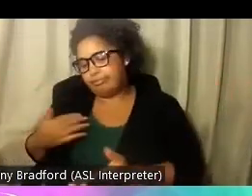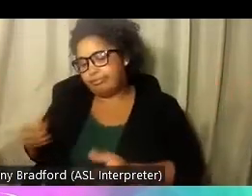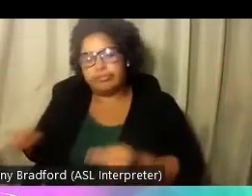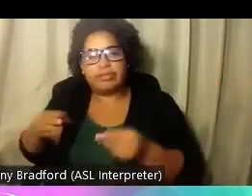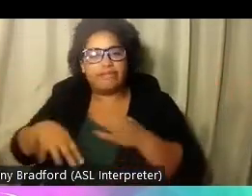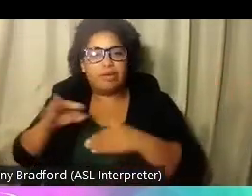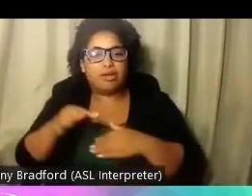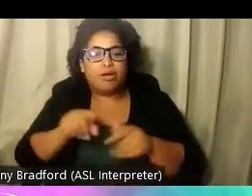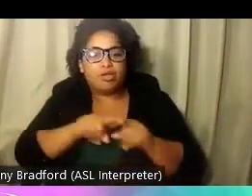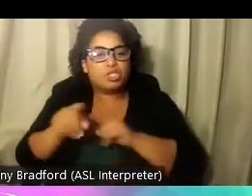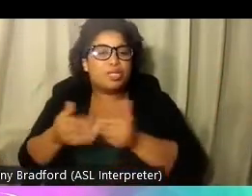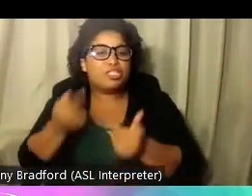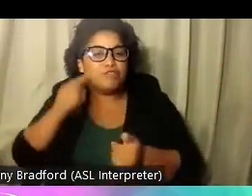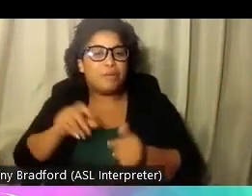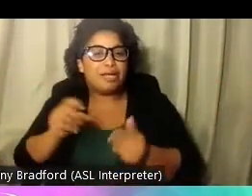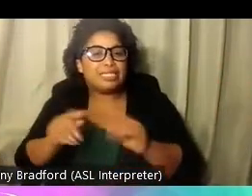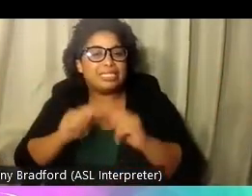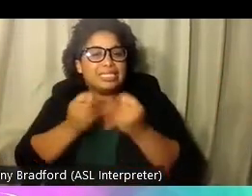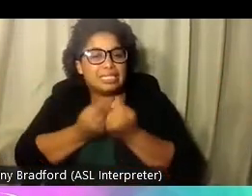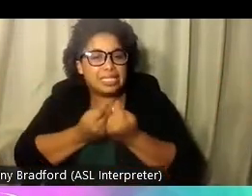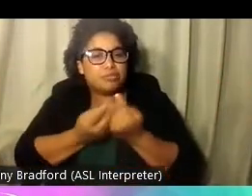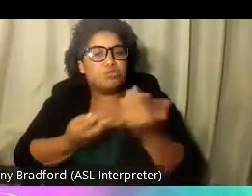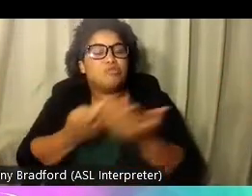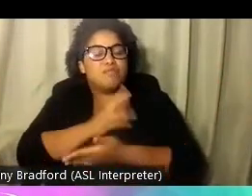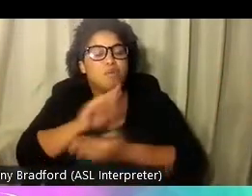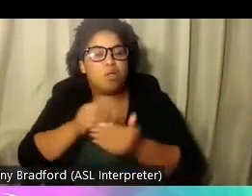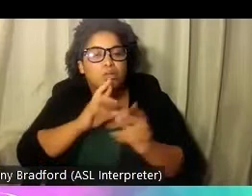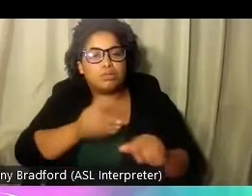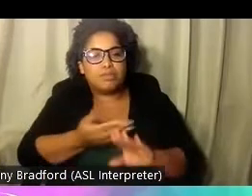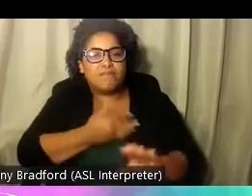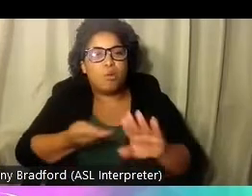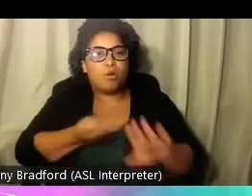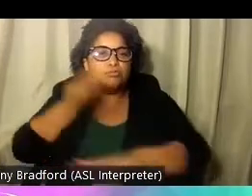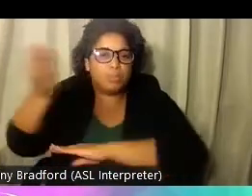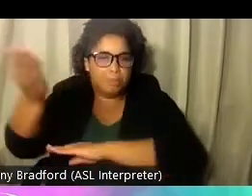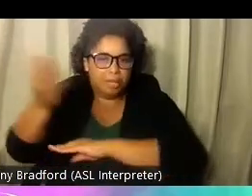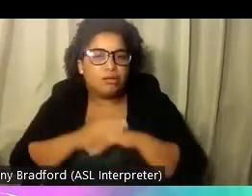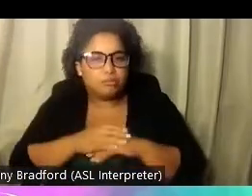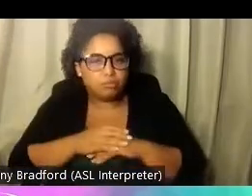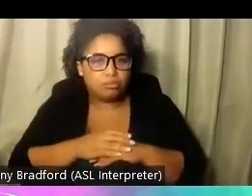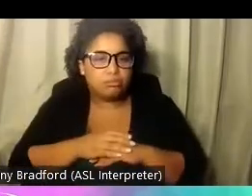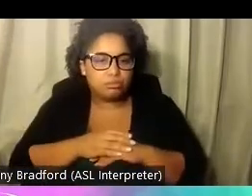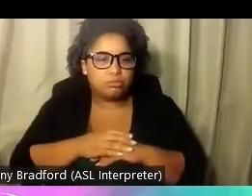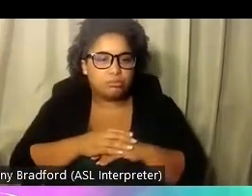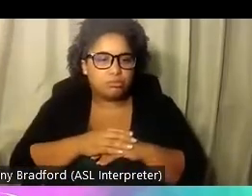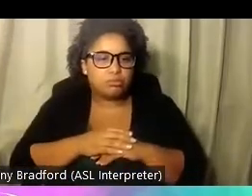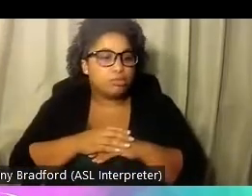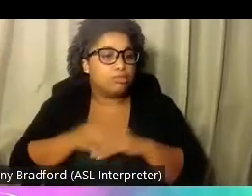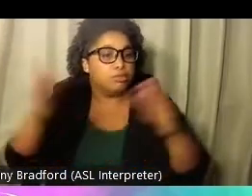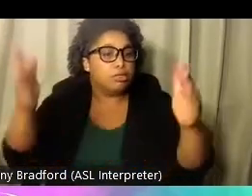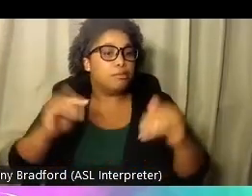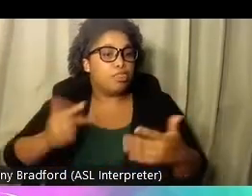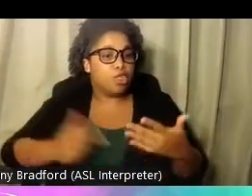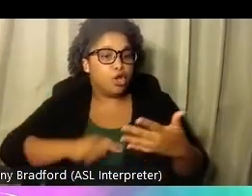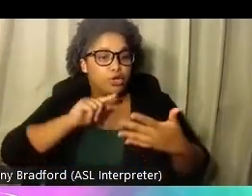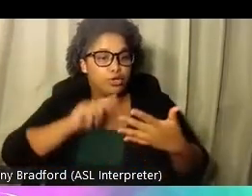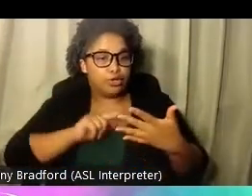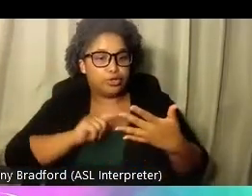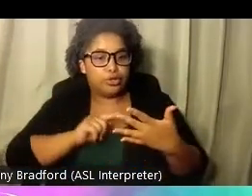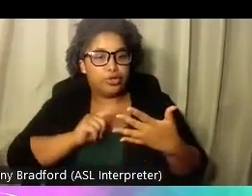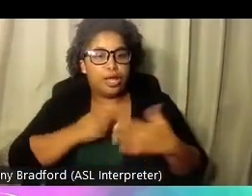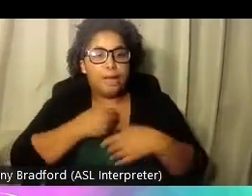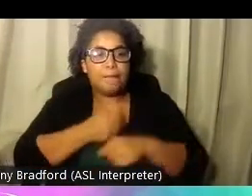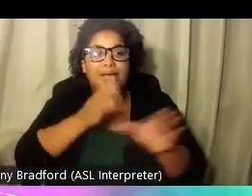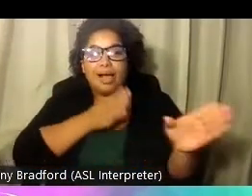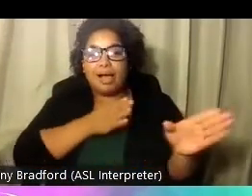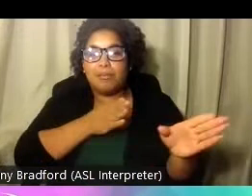my team to review all of the responses before submitting them. My third tip is to create a